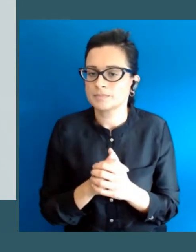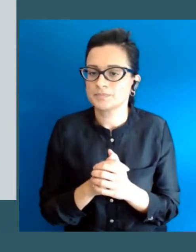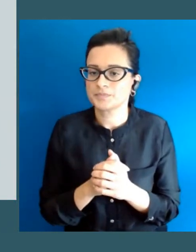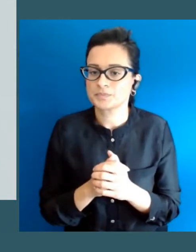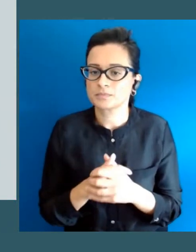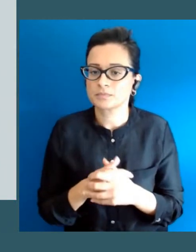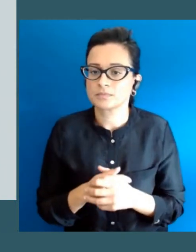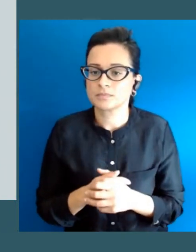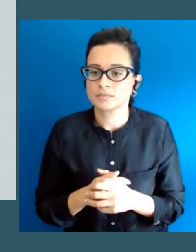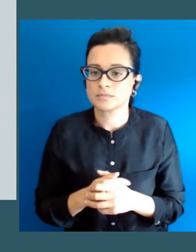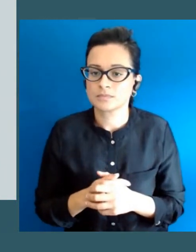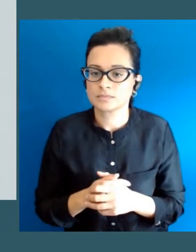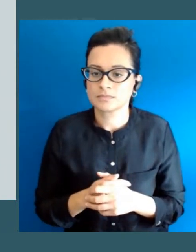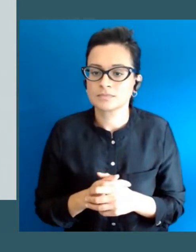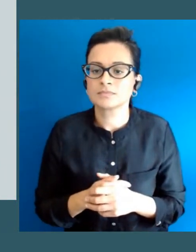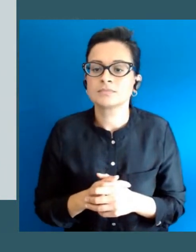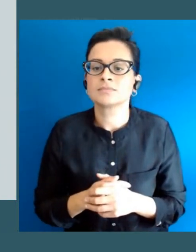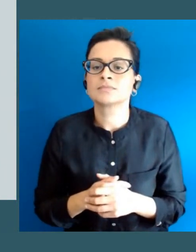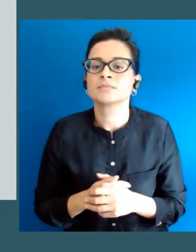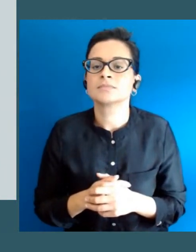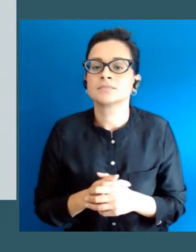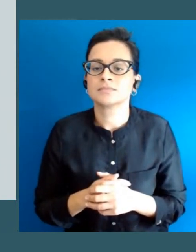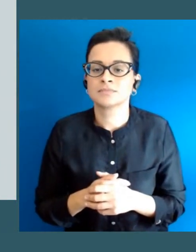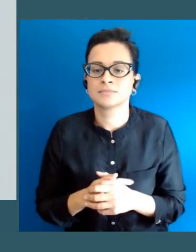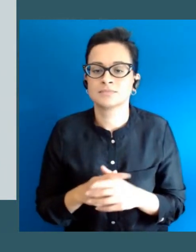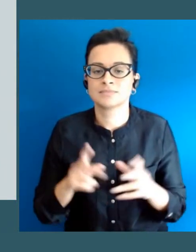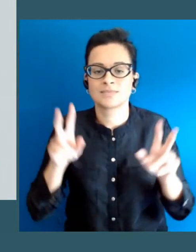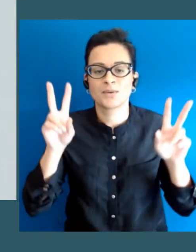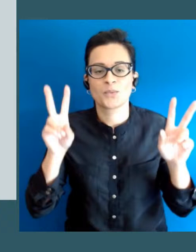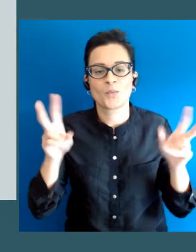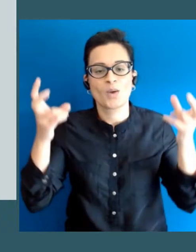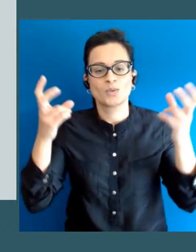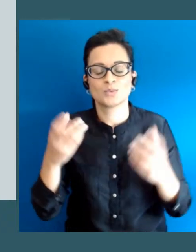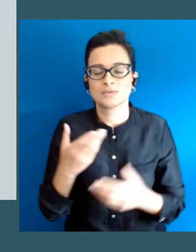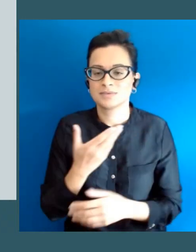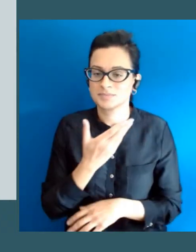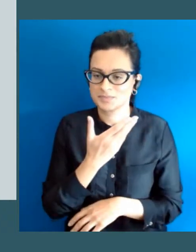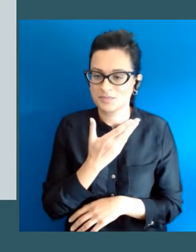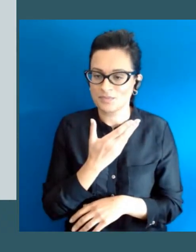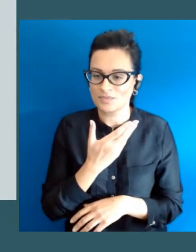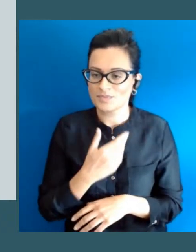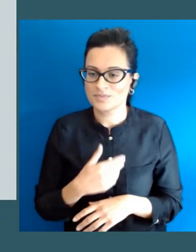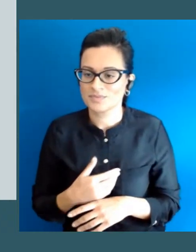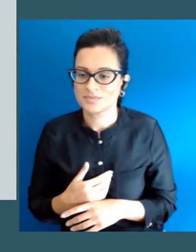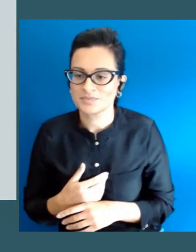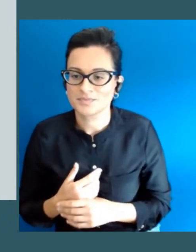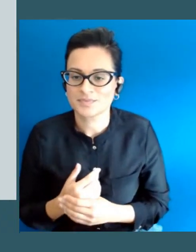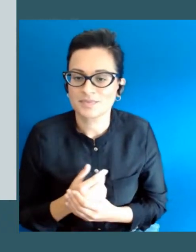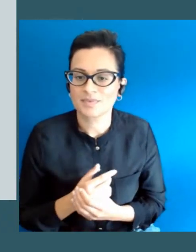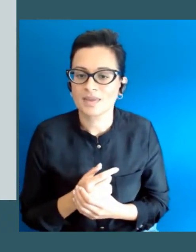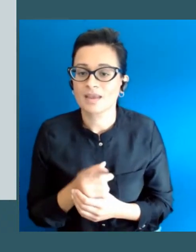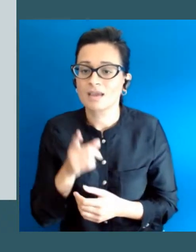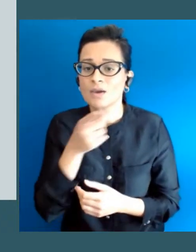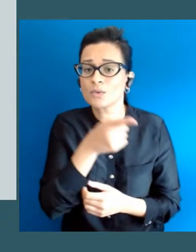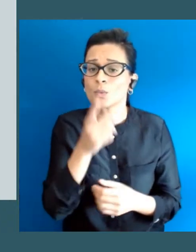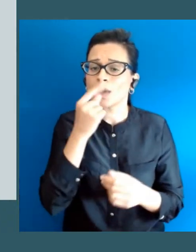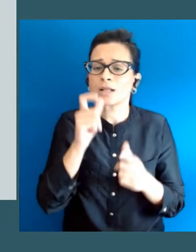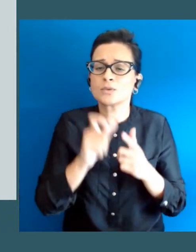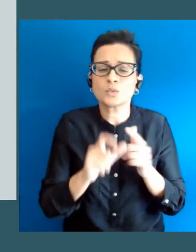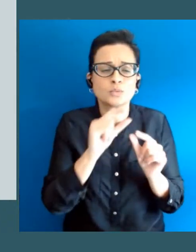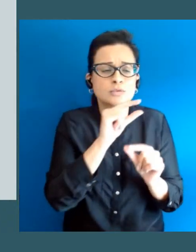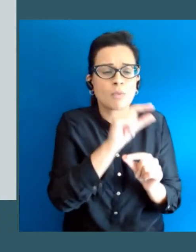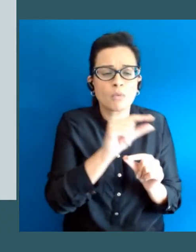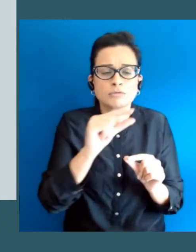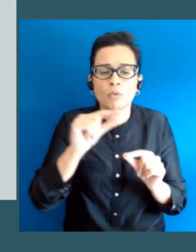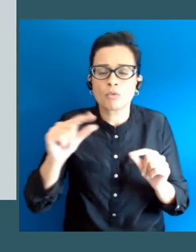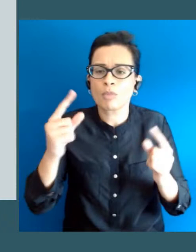So I want to leave you with this, and each one of you do small things in great ways, and when